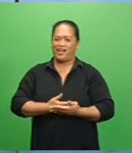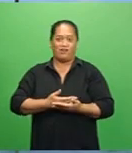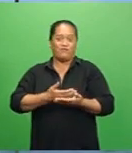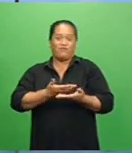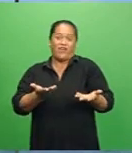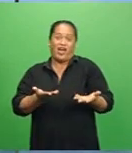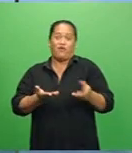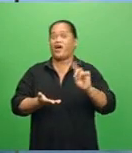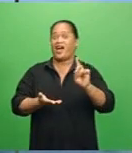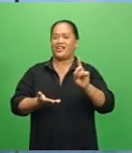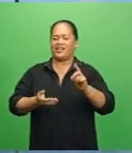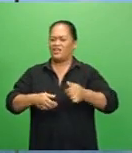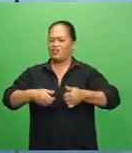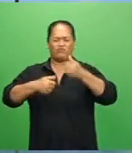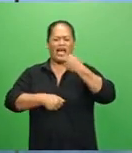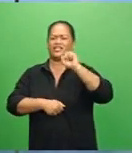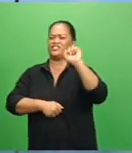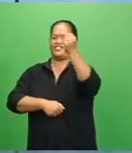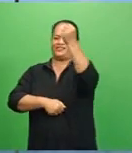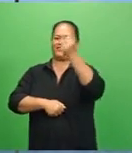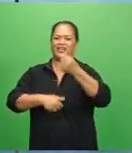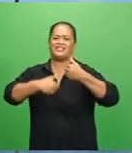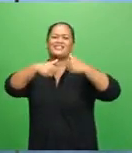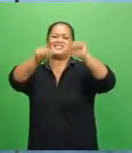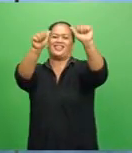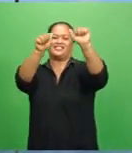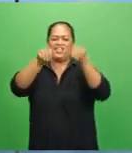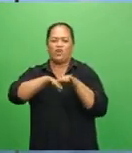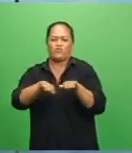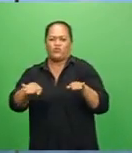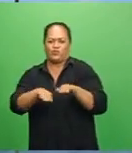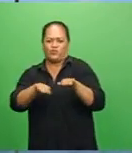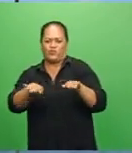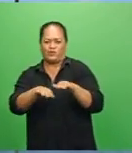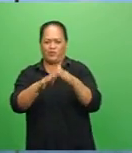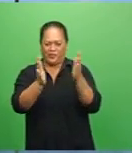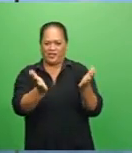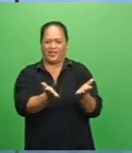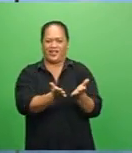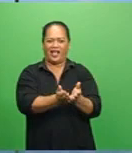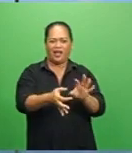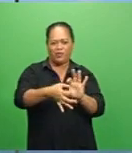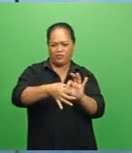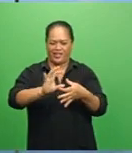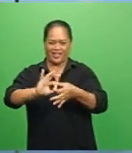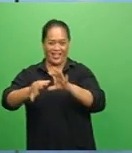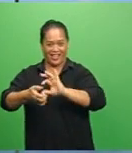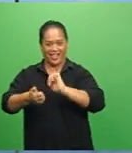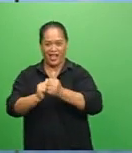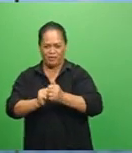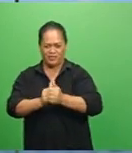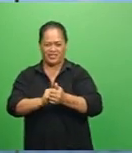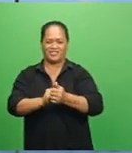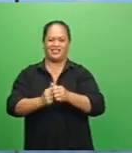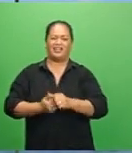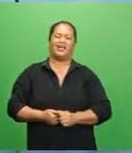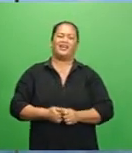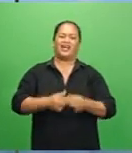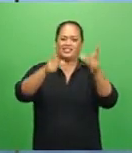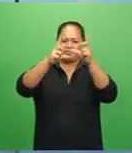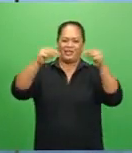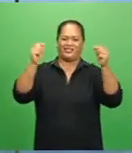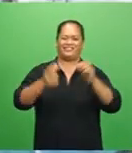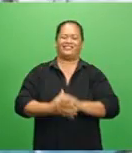that the 19-year-old is among the 8 Fijian swimmers vying for a spot for this year's Olympic Games in Tokyo,